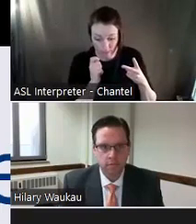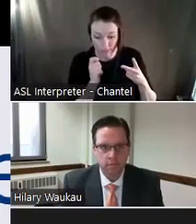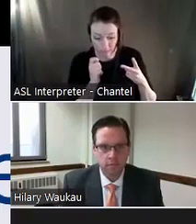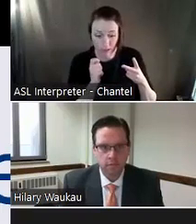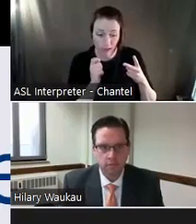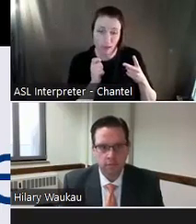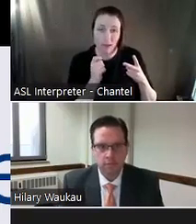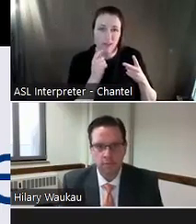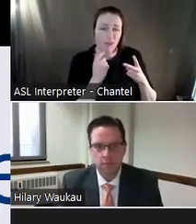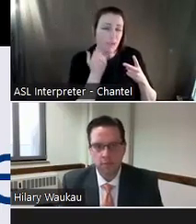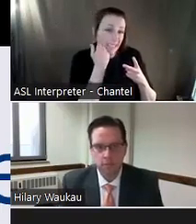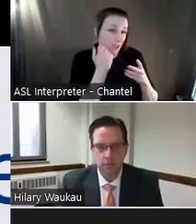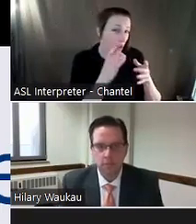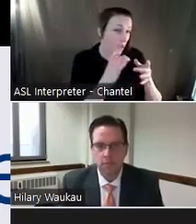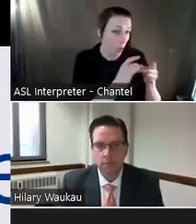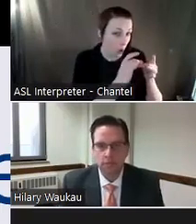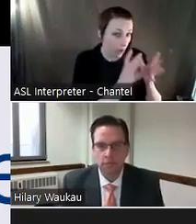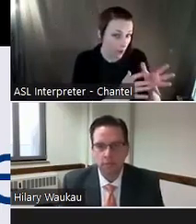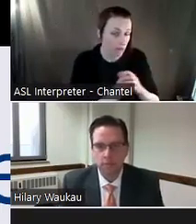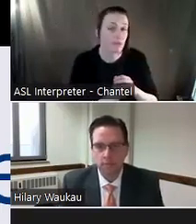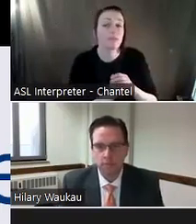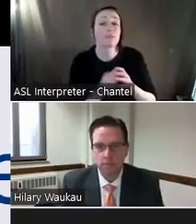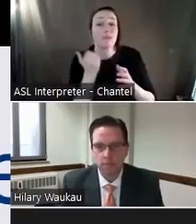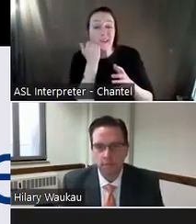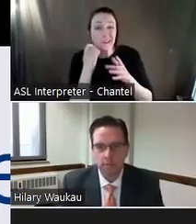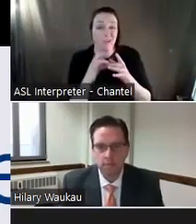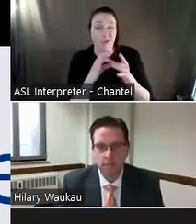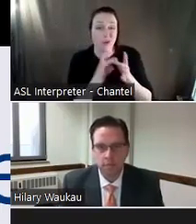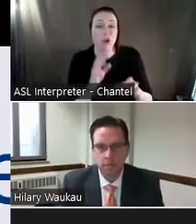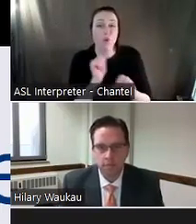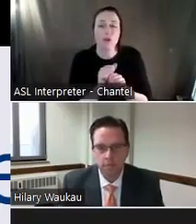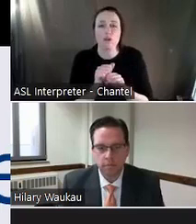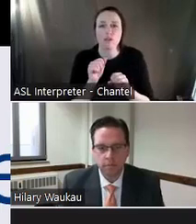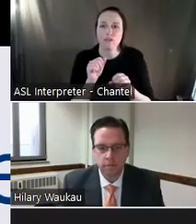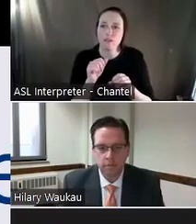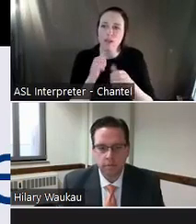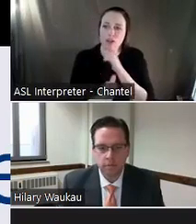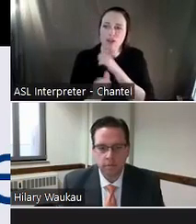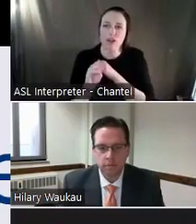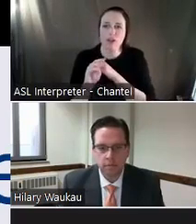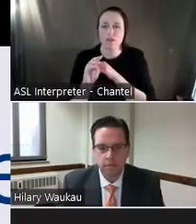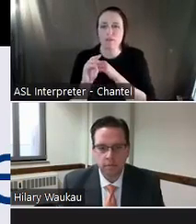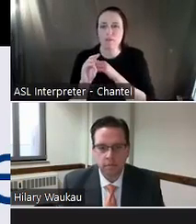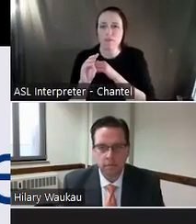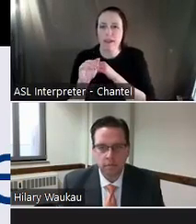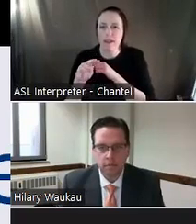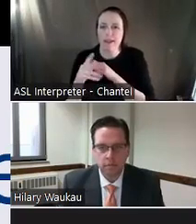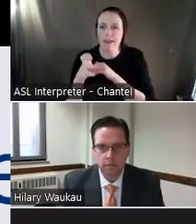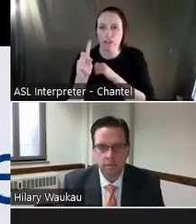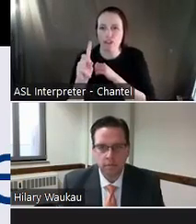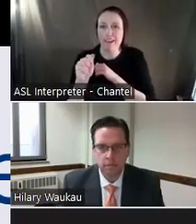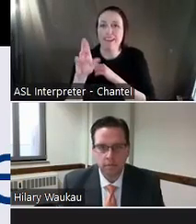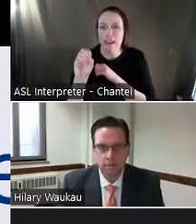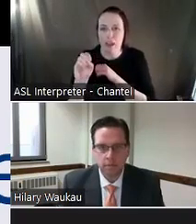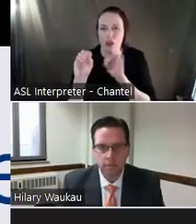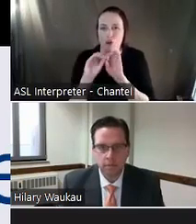coordinators, one for each of our Medicaid managed care regions. And those folks will be